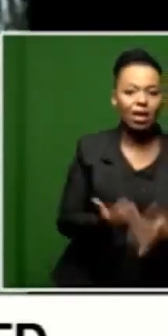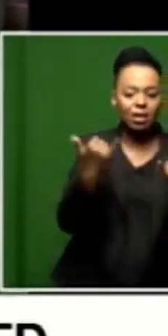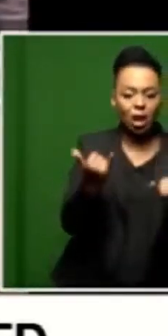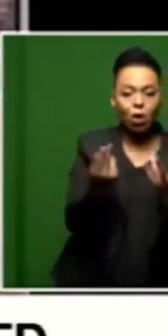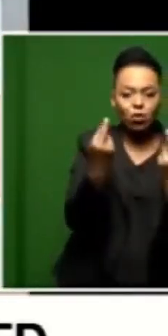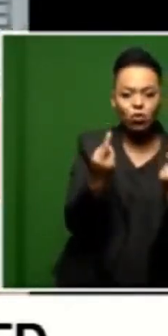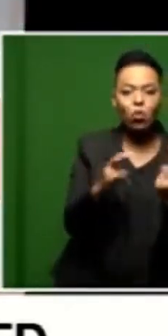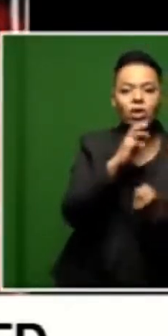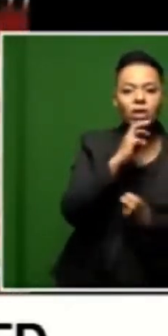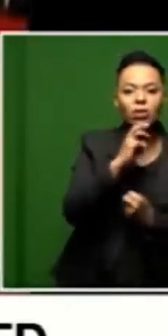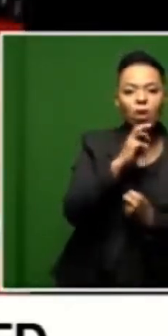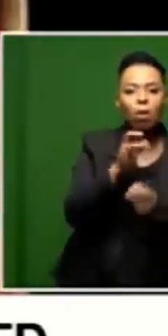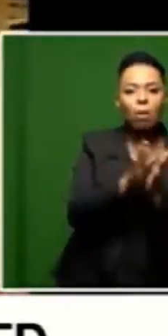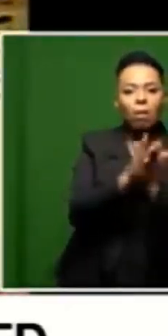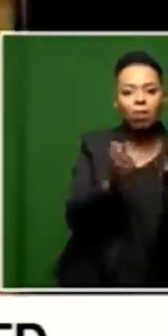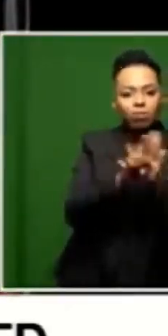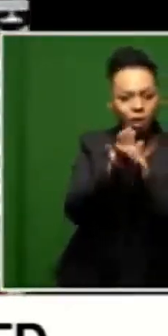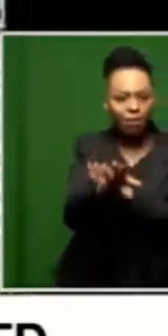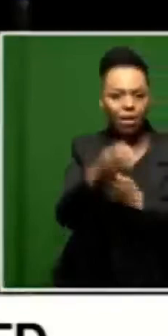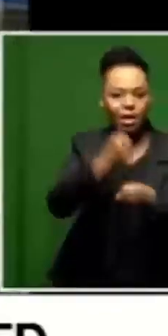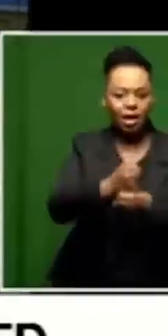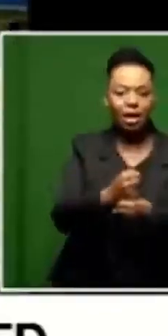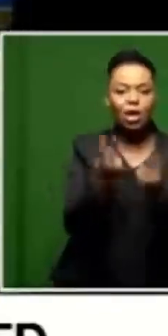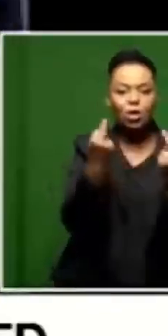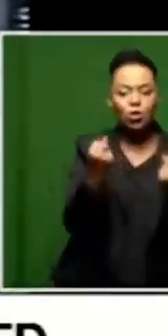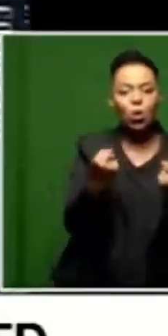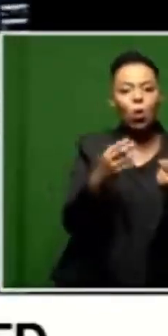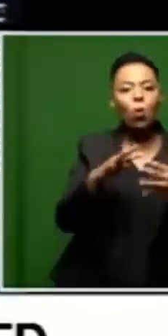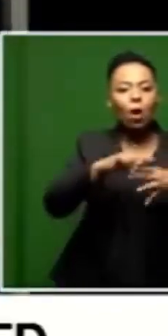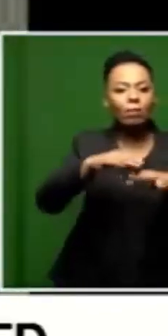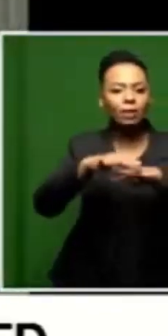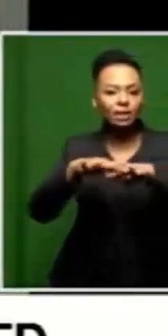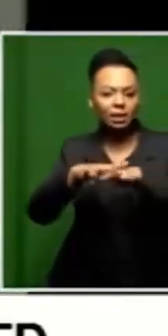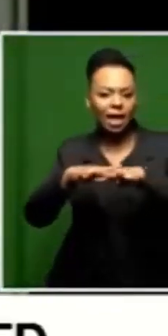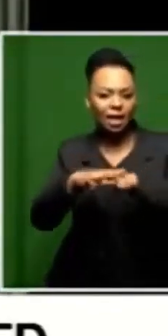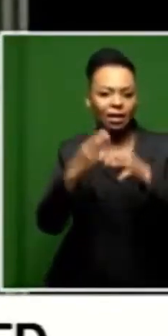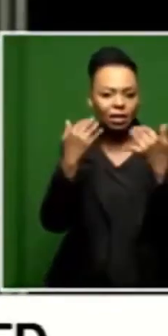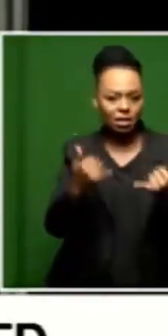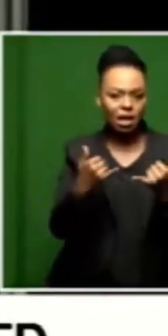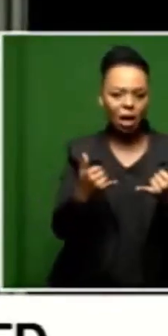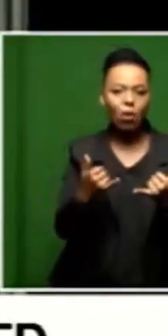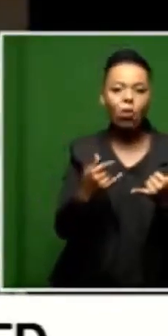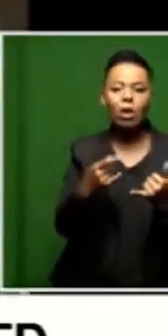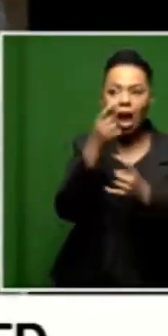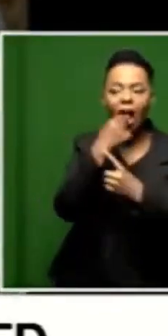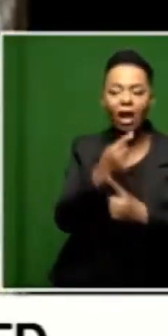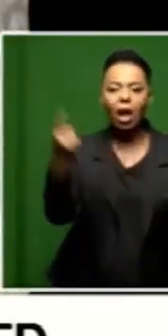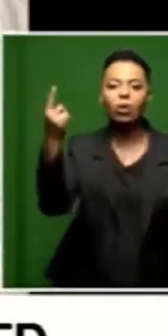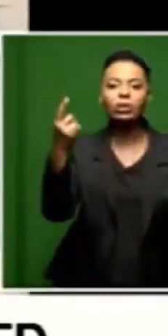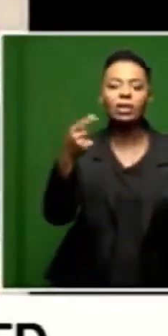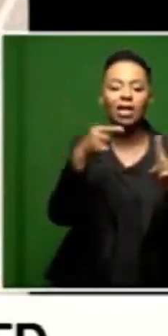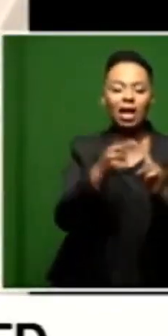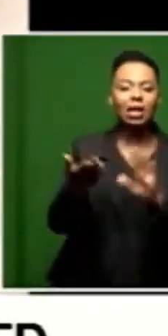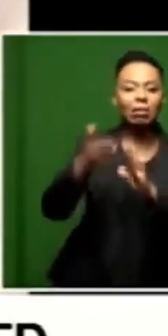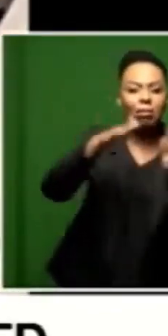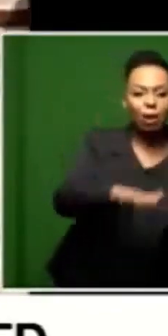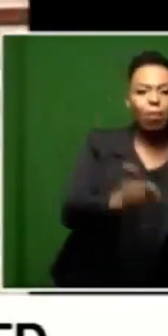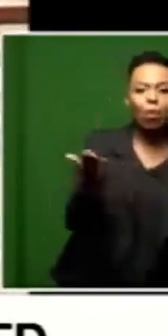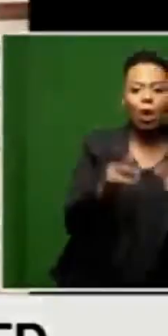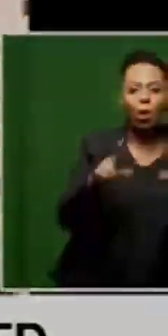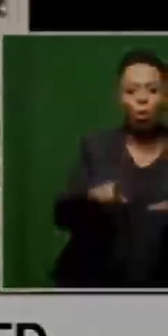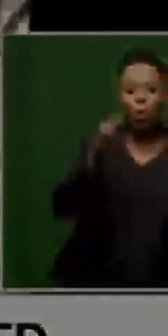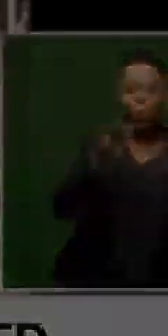year. A newsletter on Smith's website announced that he had passed away unexpectedly in his Cape Town